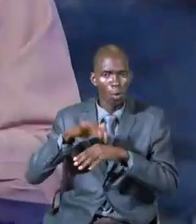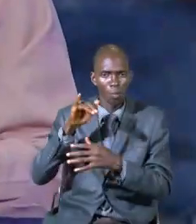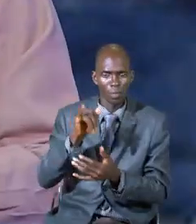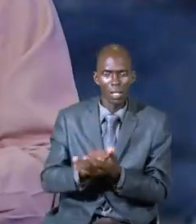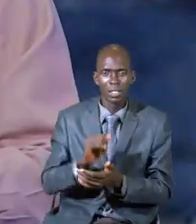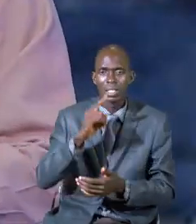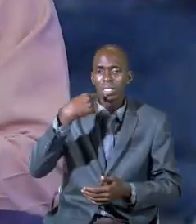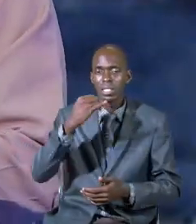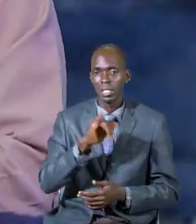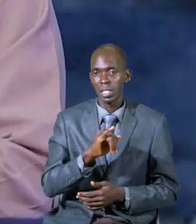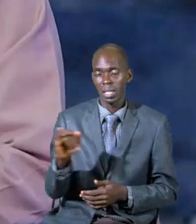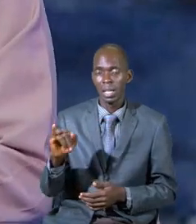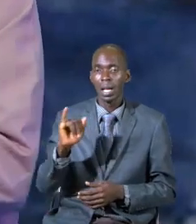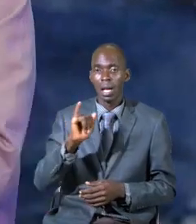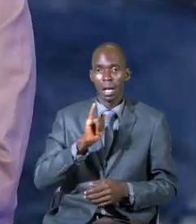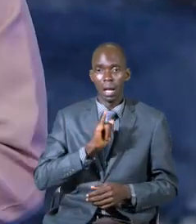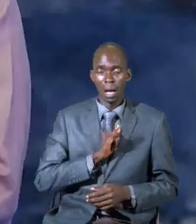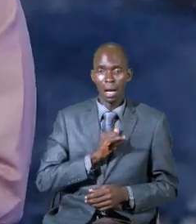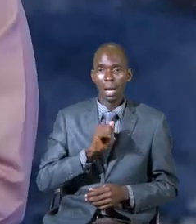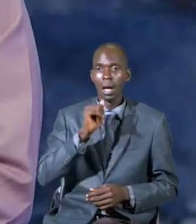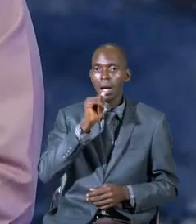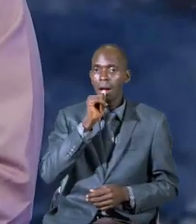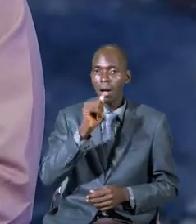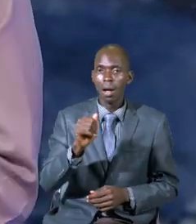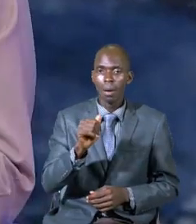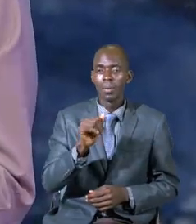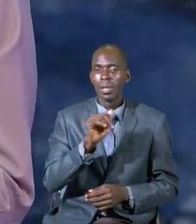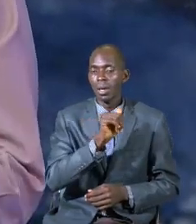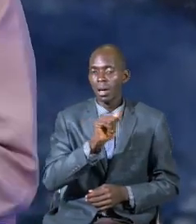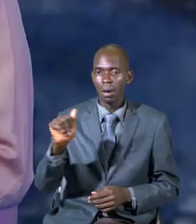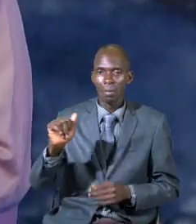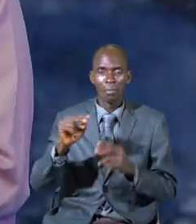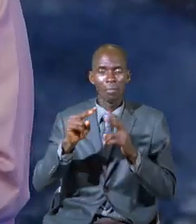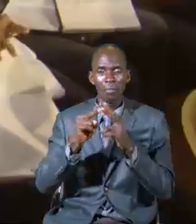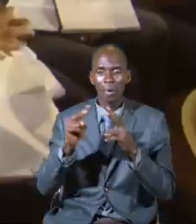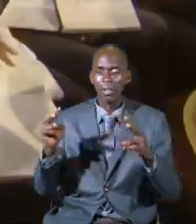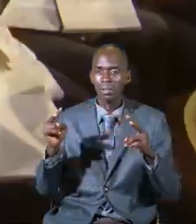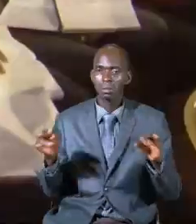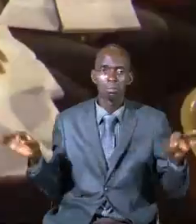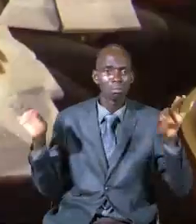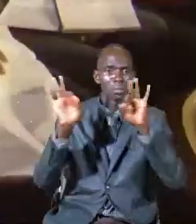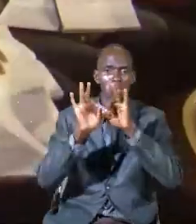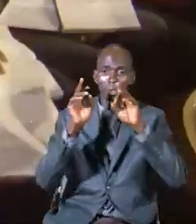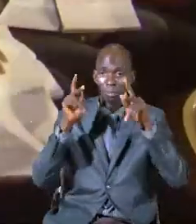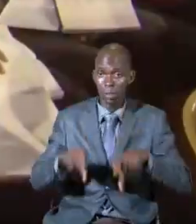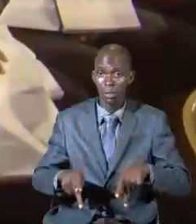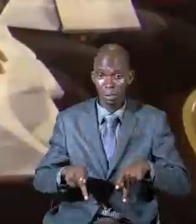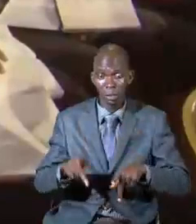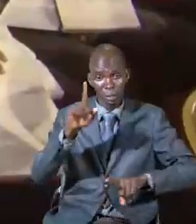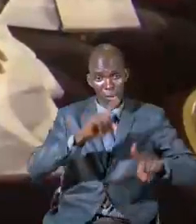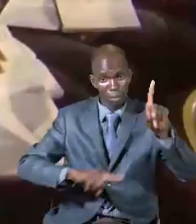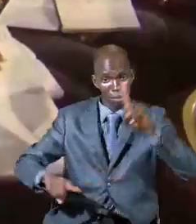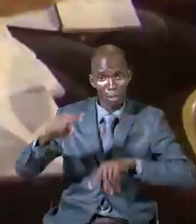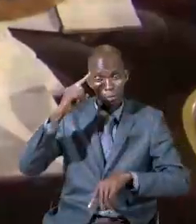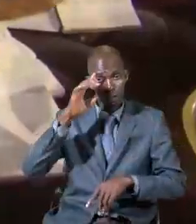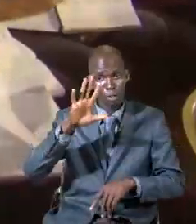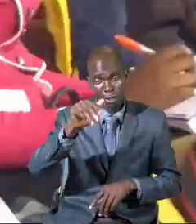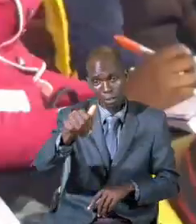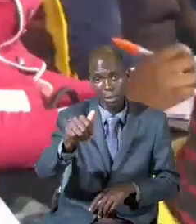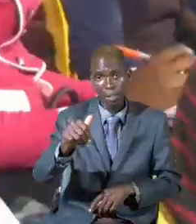a very important person. I'm saying it for myself. I am a very